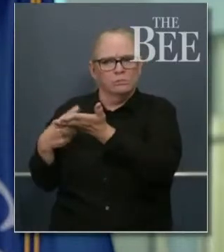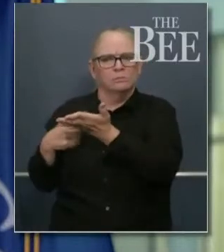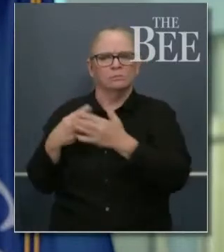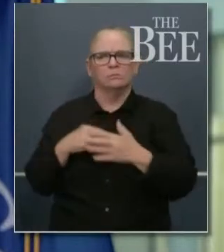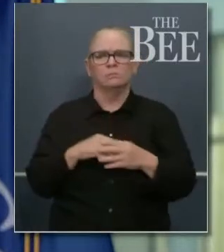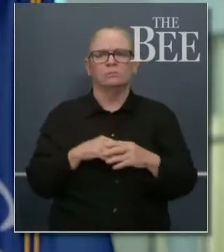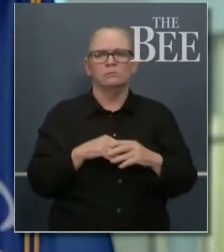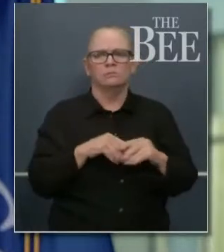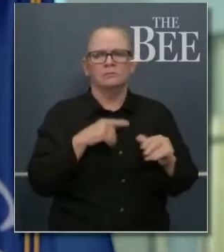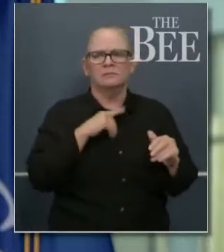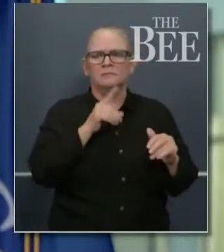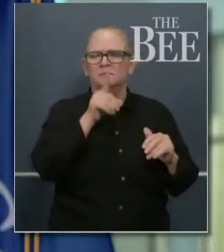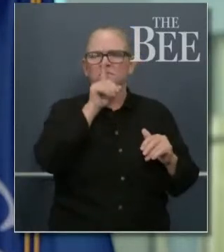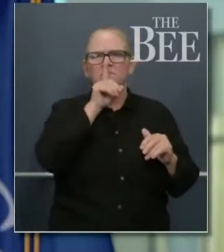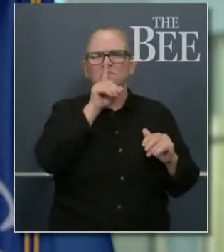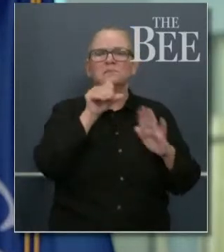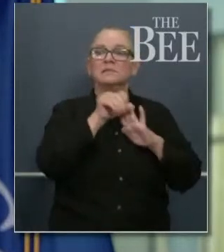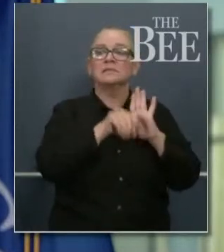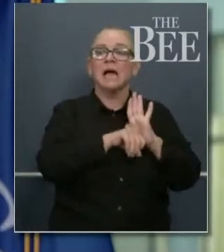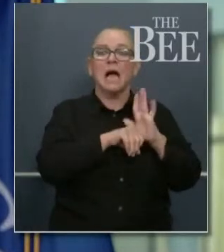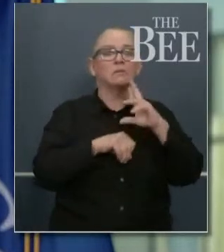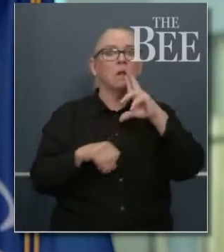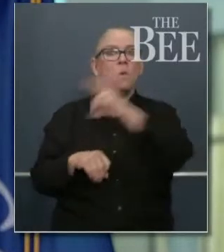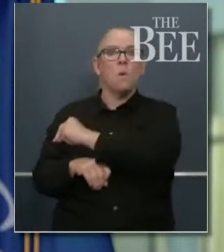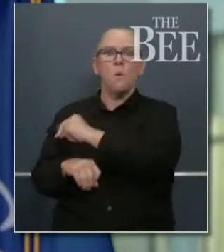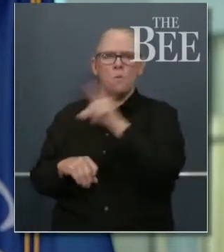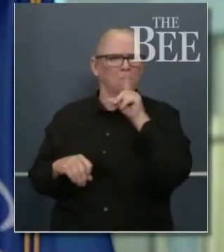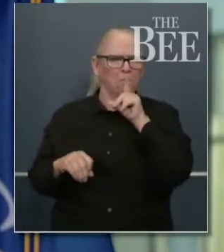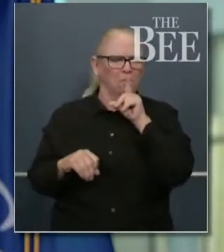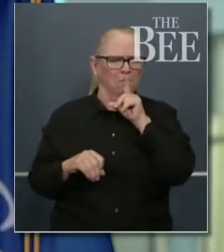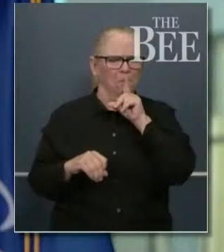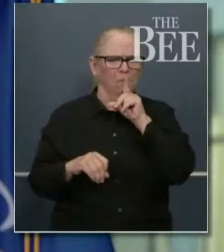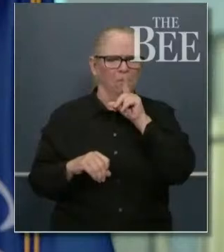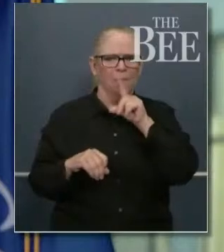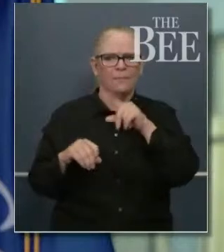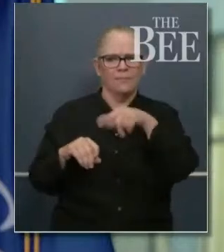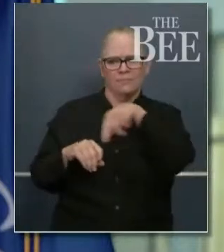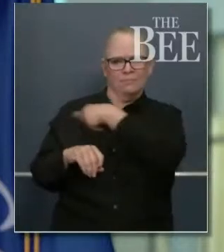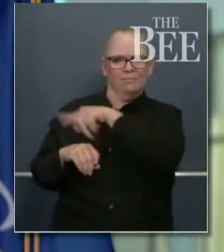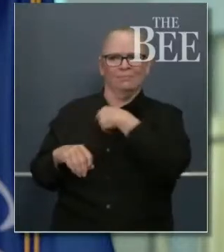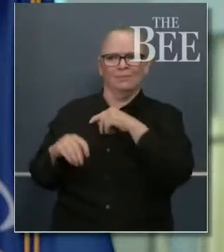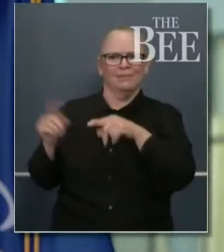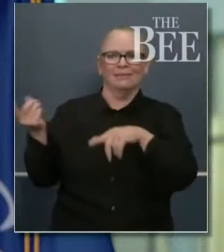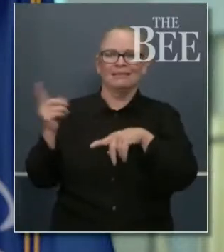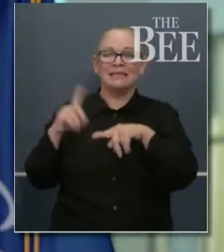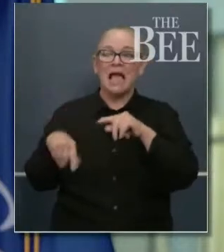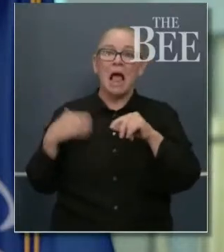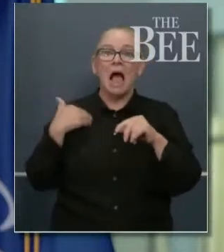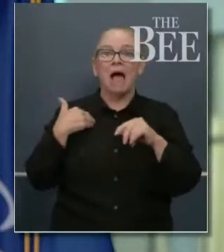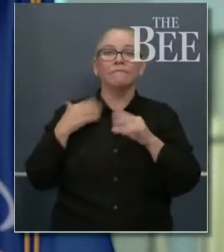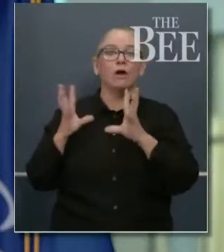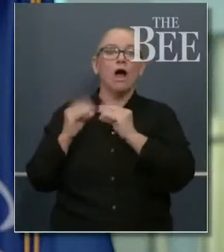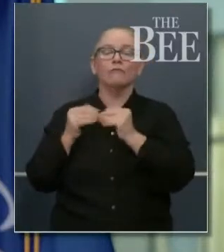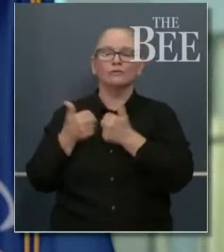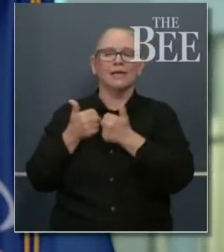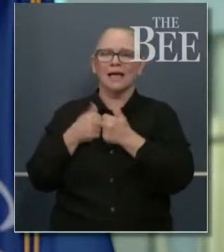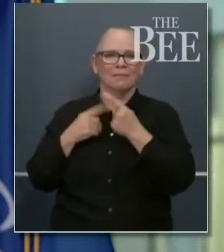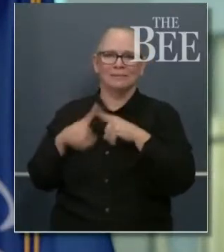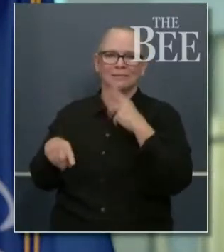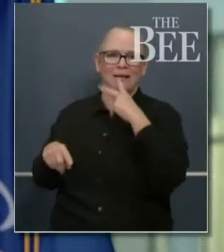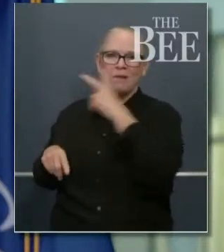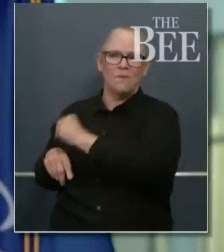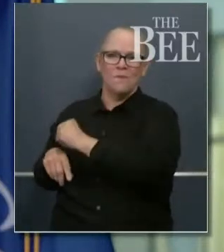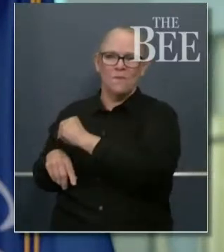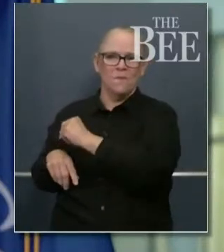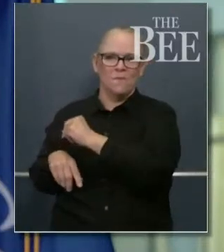guidelines that denies the Pac-12 from having conference games. There's nothing in our guidelines the